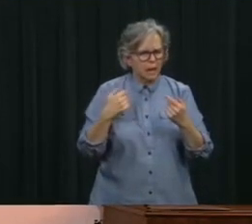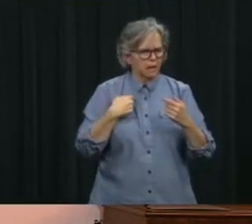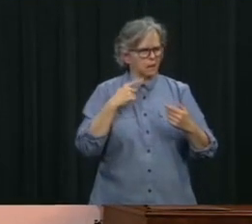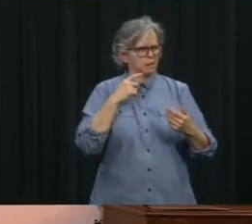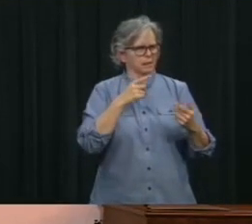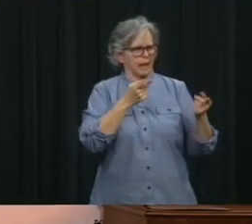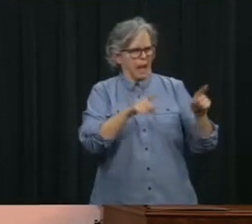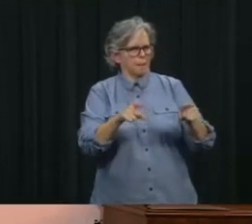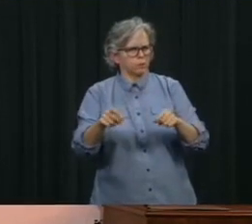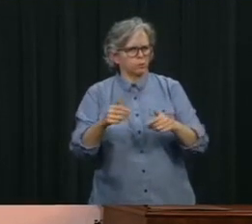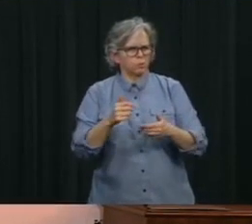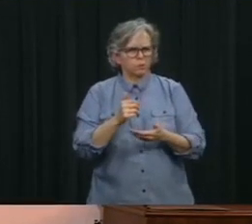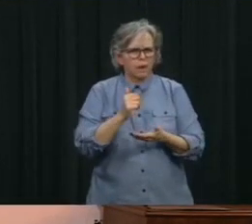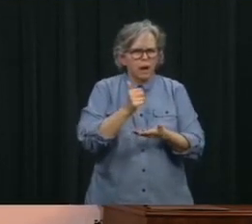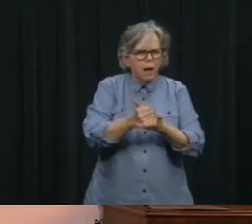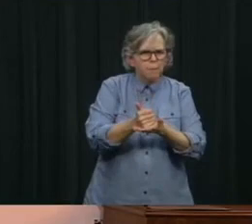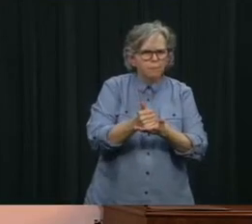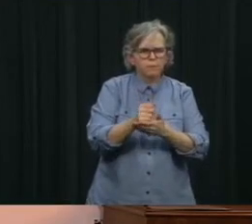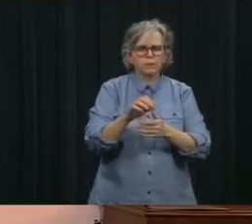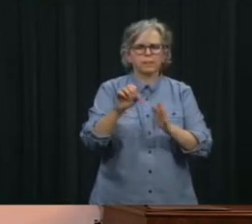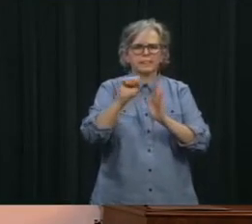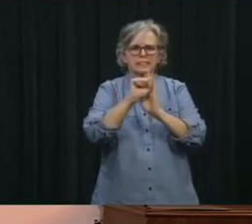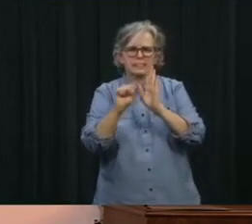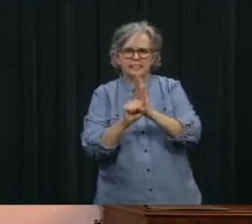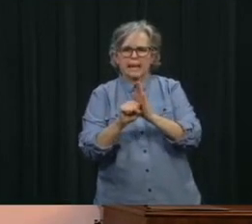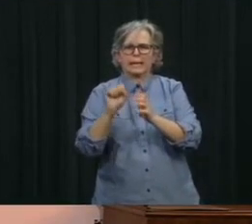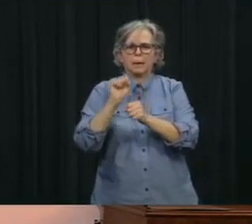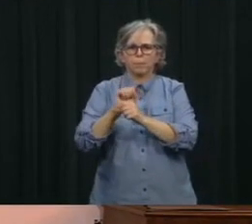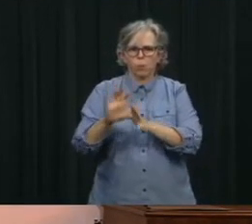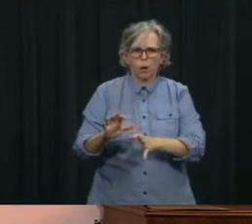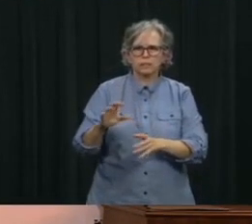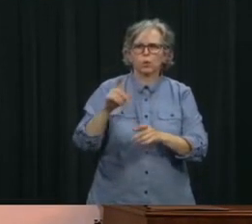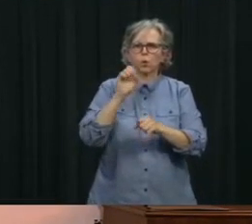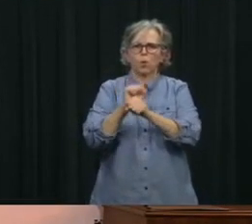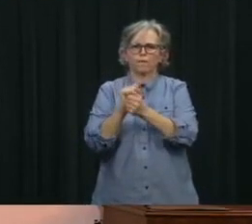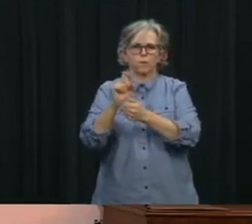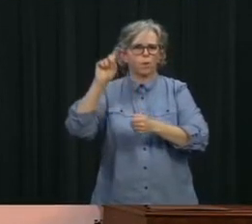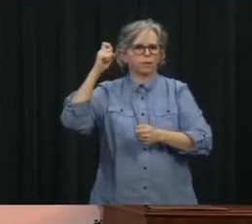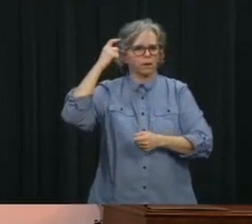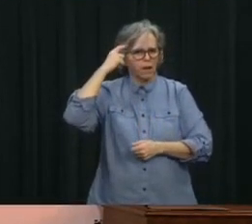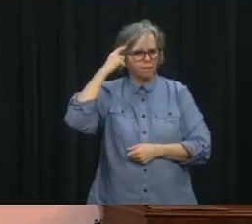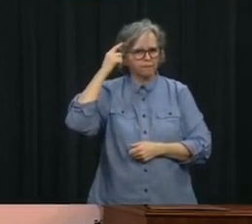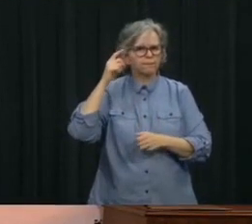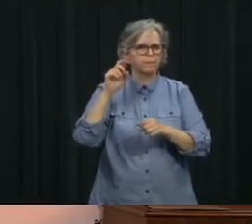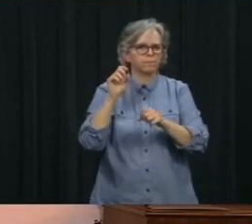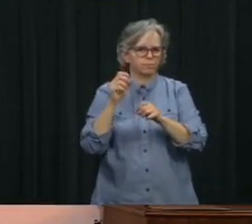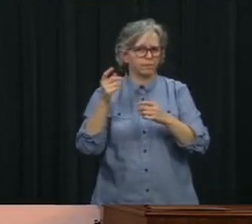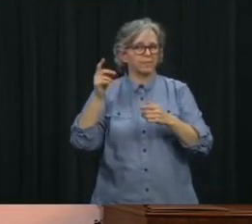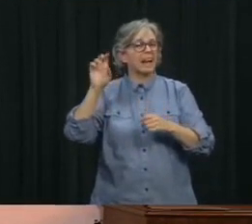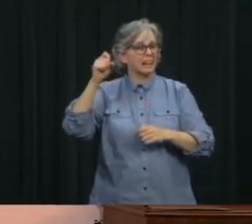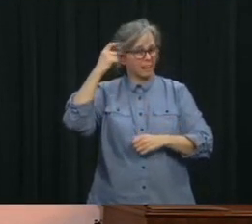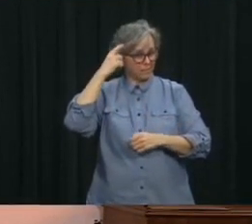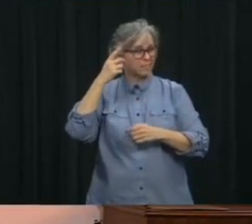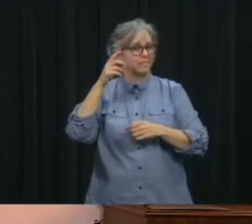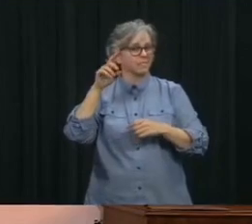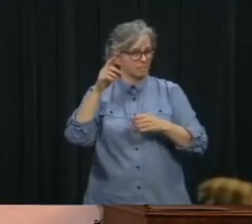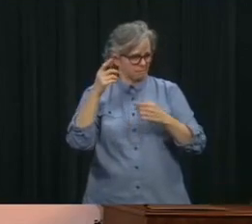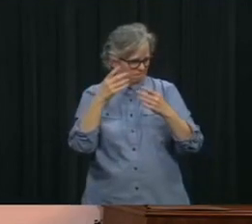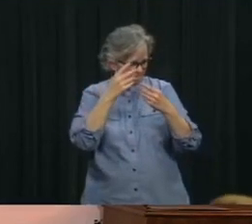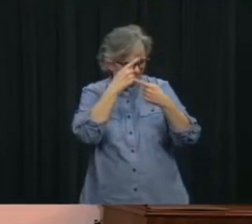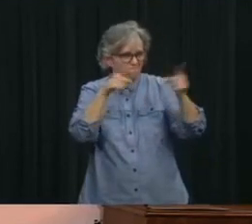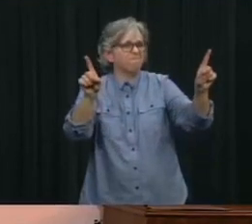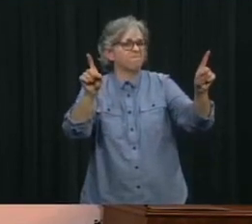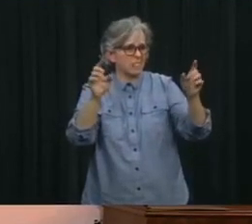state. As you know, the Governor DeWine declared a state of emergency in Ohio. And as